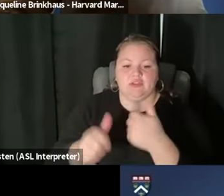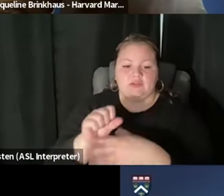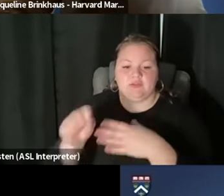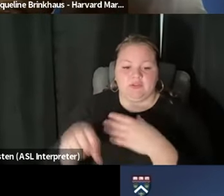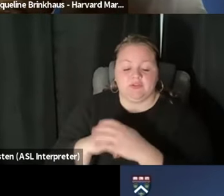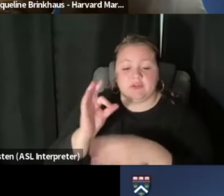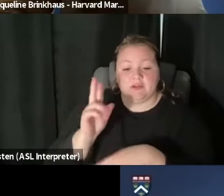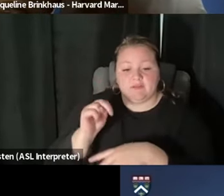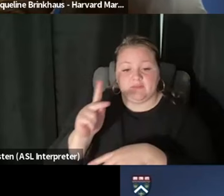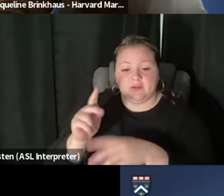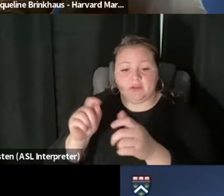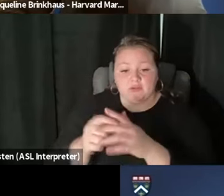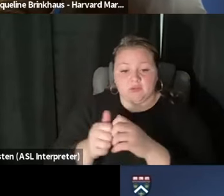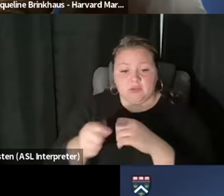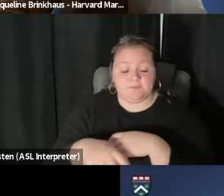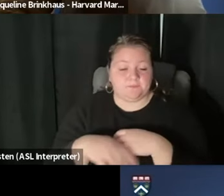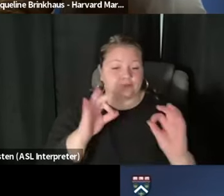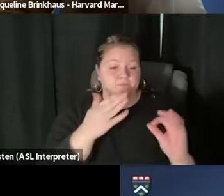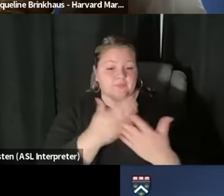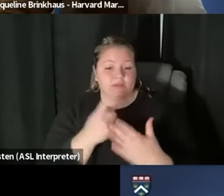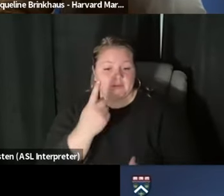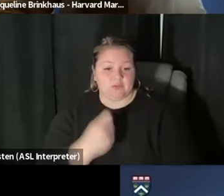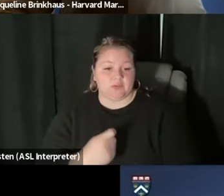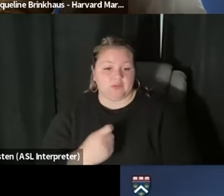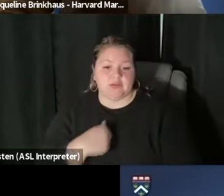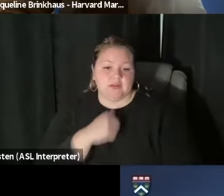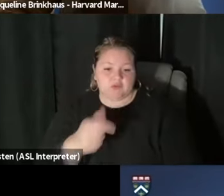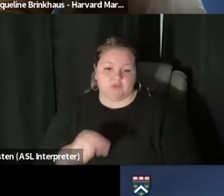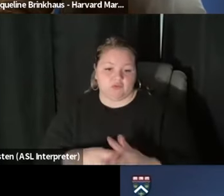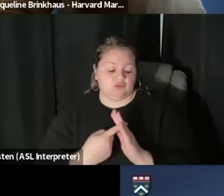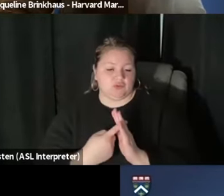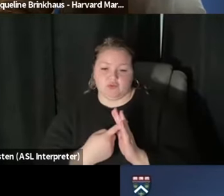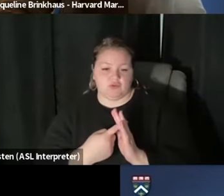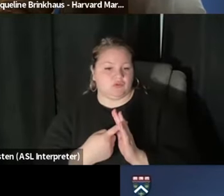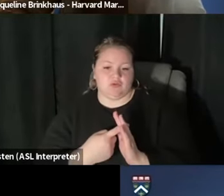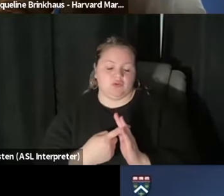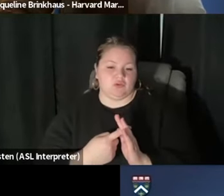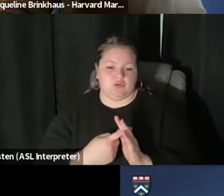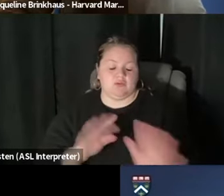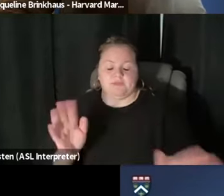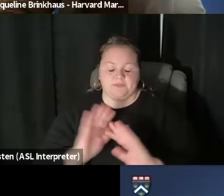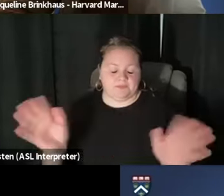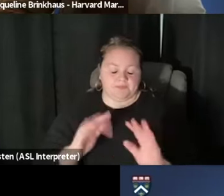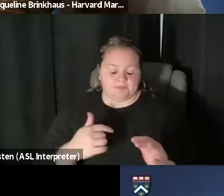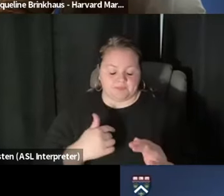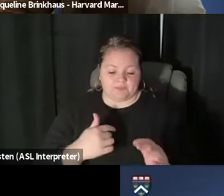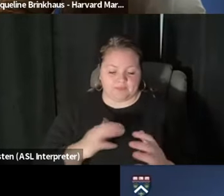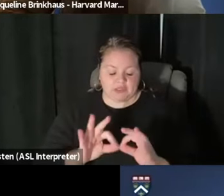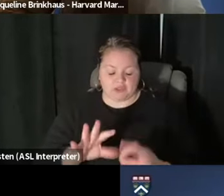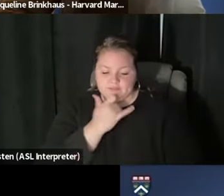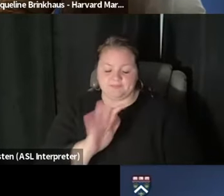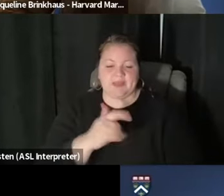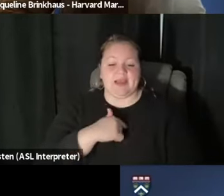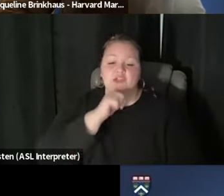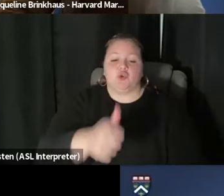question. I definitely don't regret starting my academic pursuit at HES. It's just been an